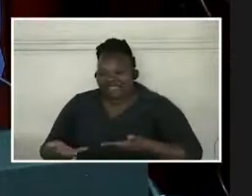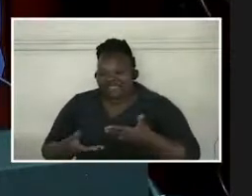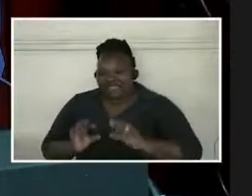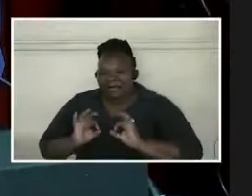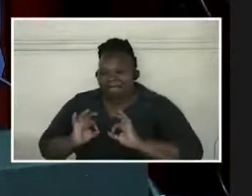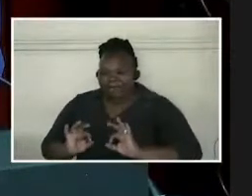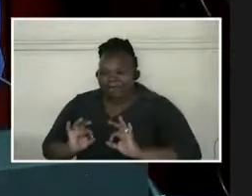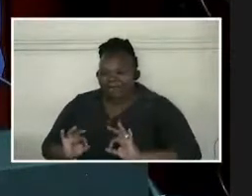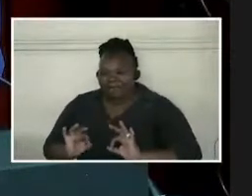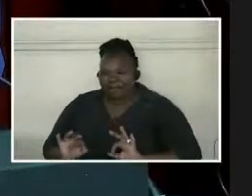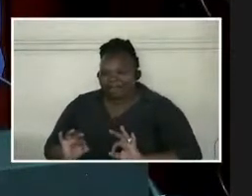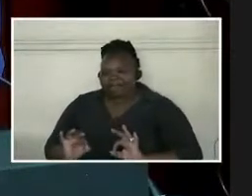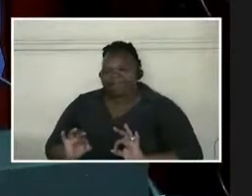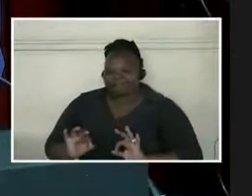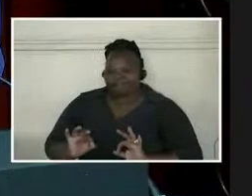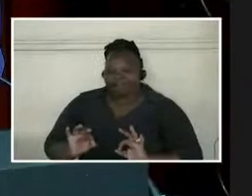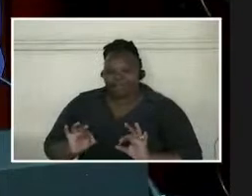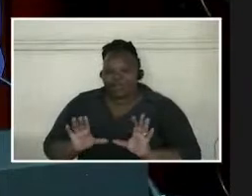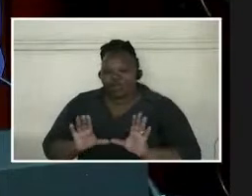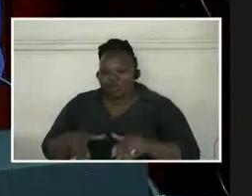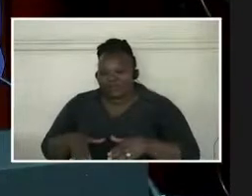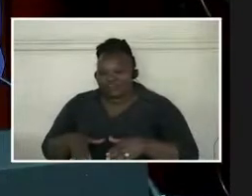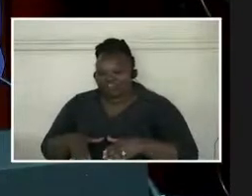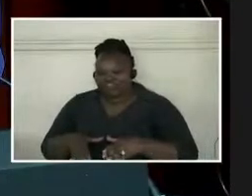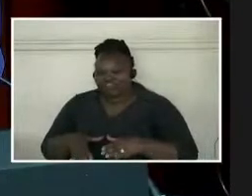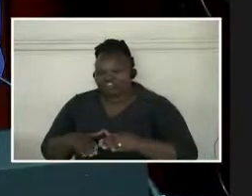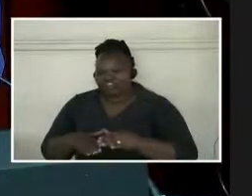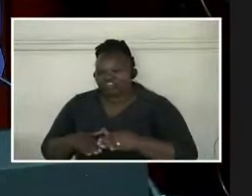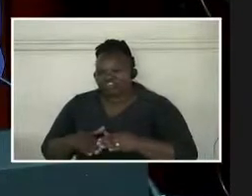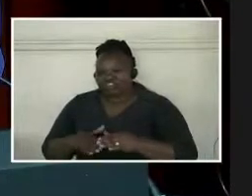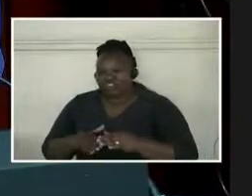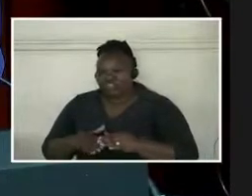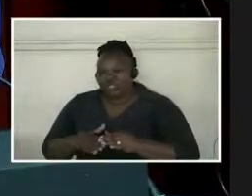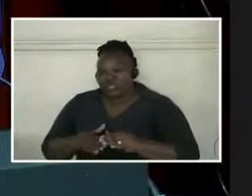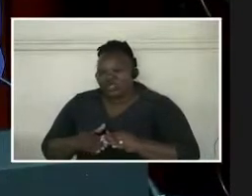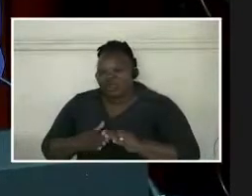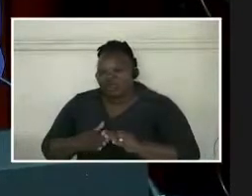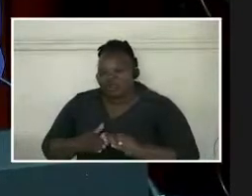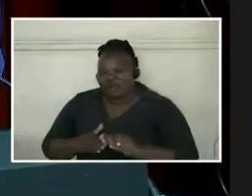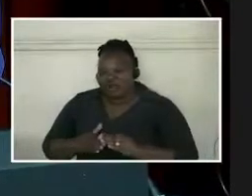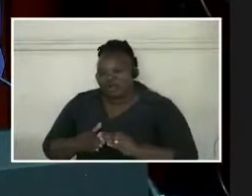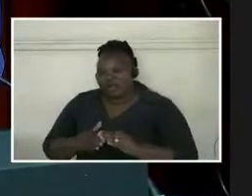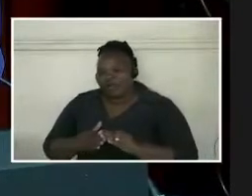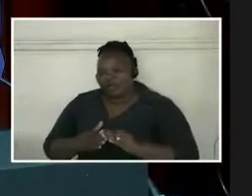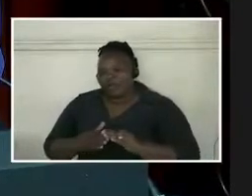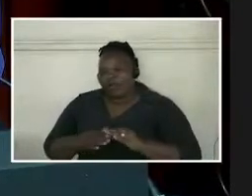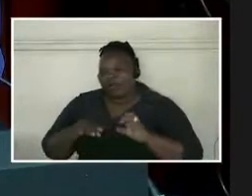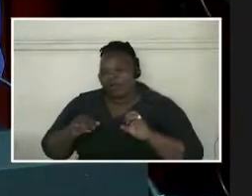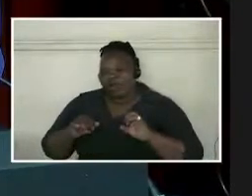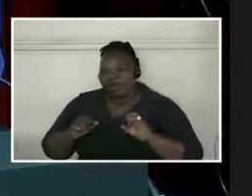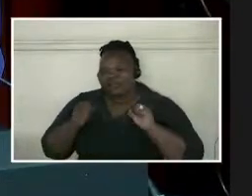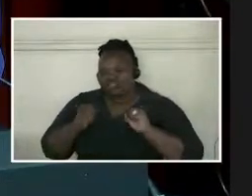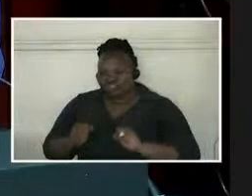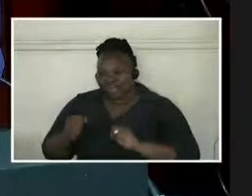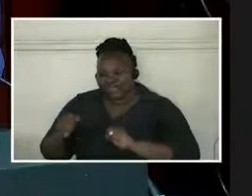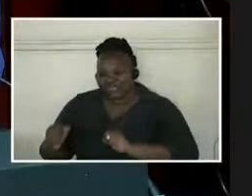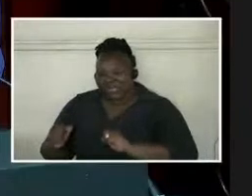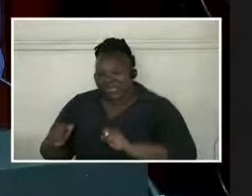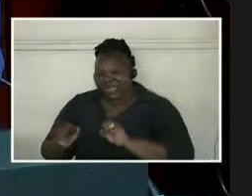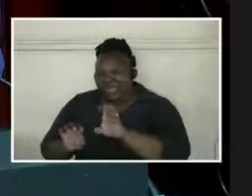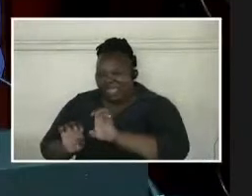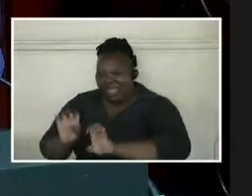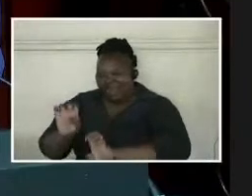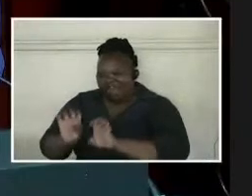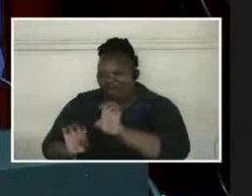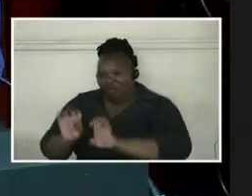effectively the committee recommended the following strengthen its monitoring and evaluation